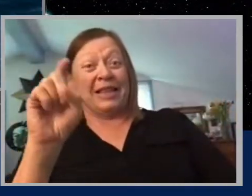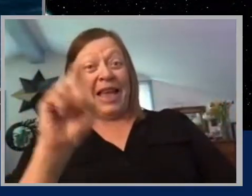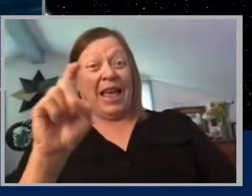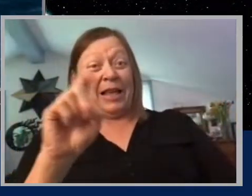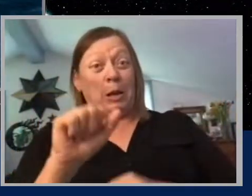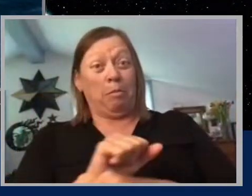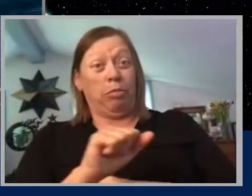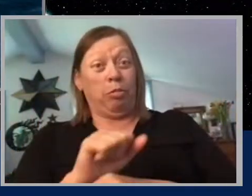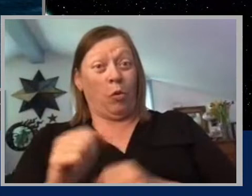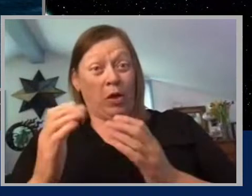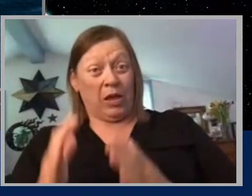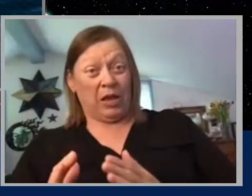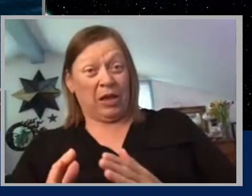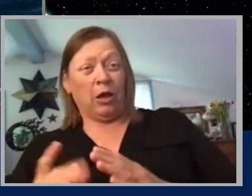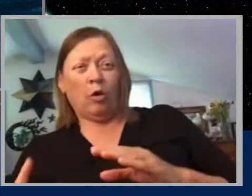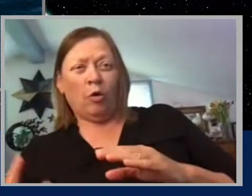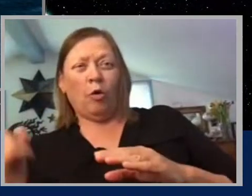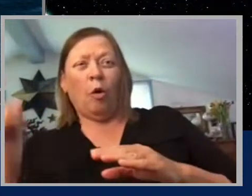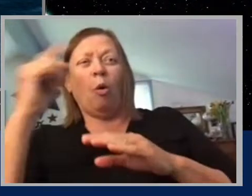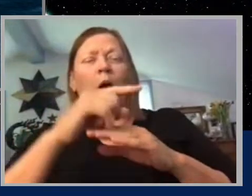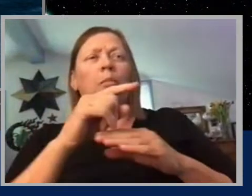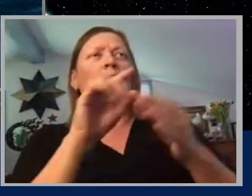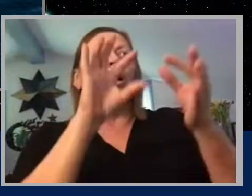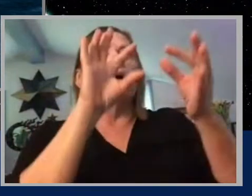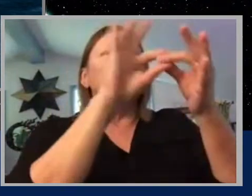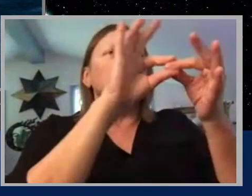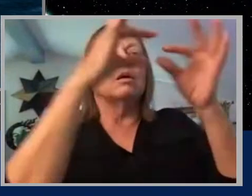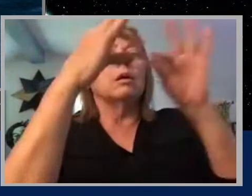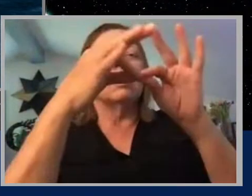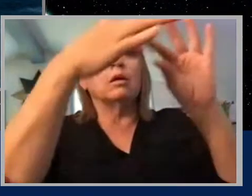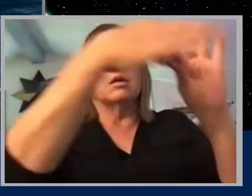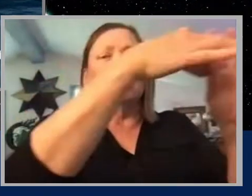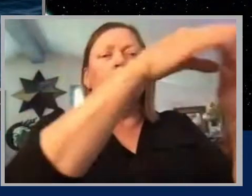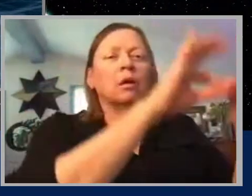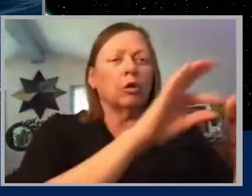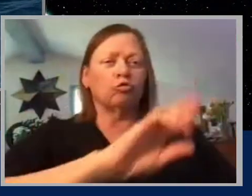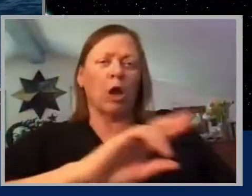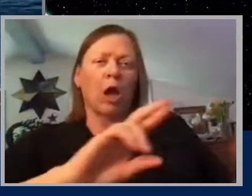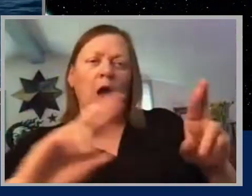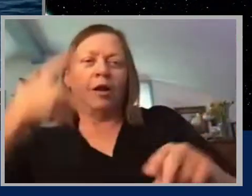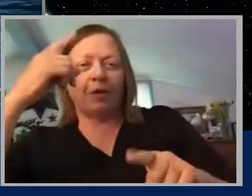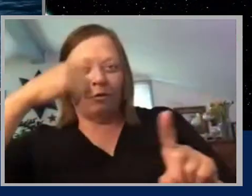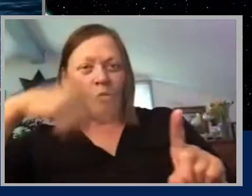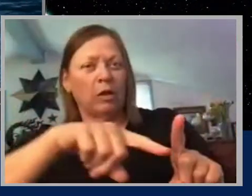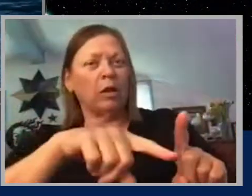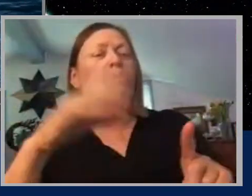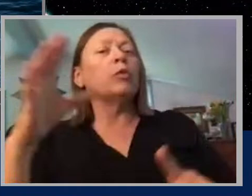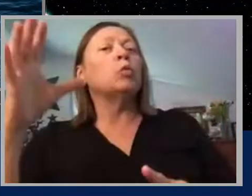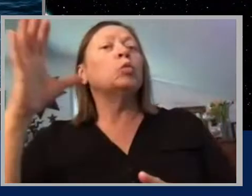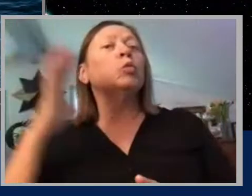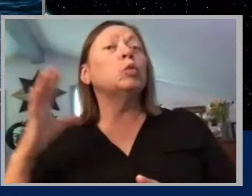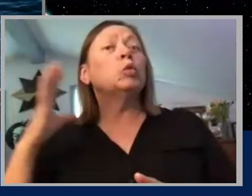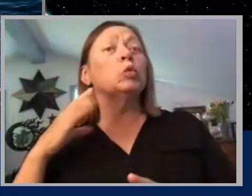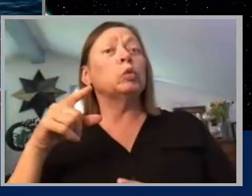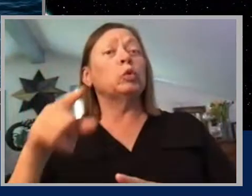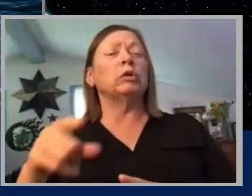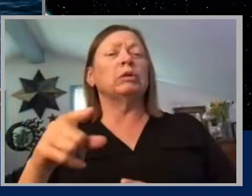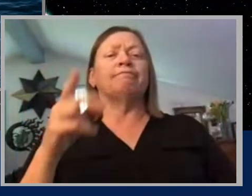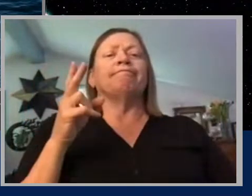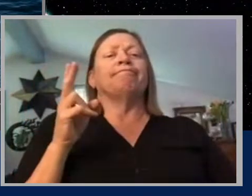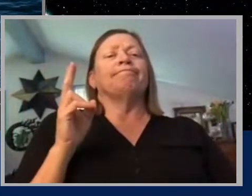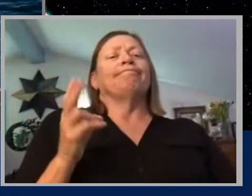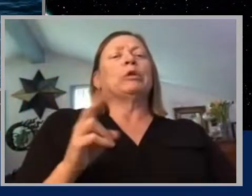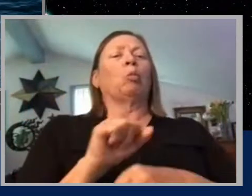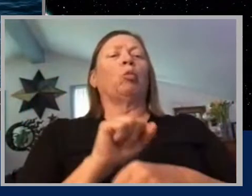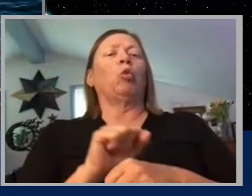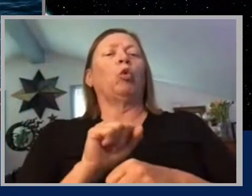used to be pararescue jumpers with the military. And so they also have a lot of that historic,